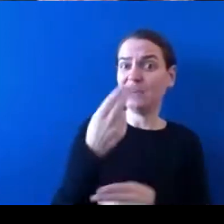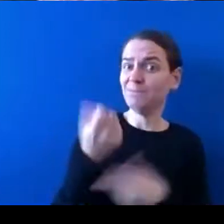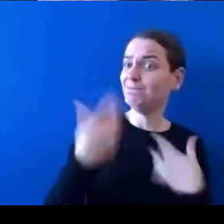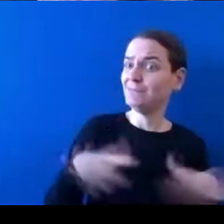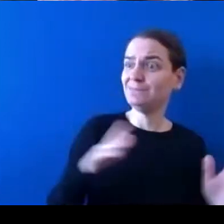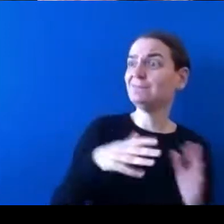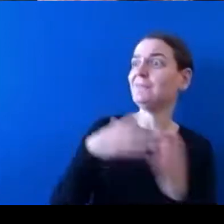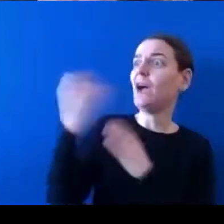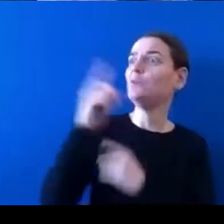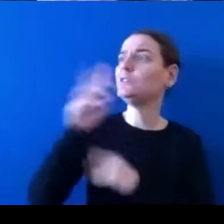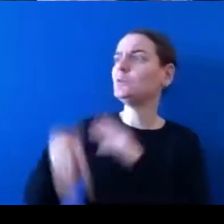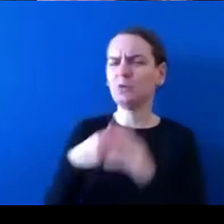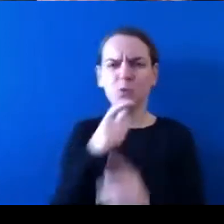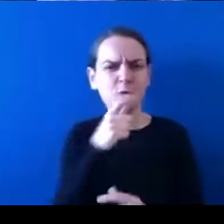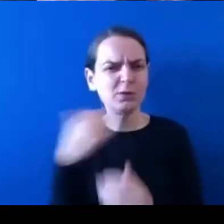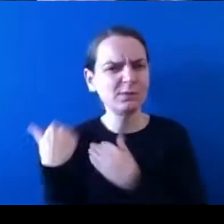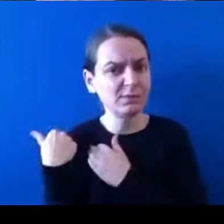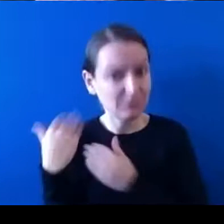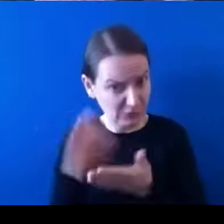a long cane.